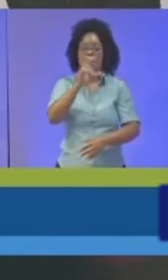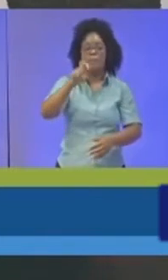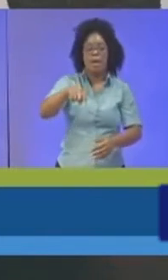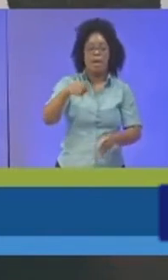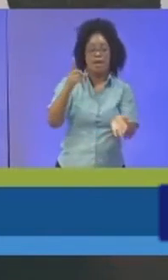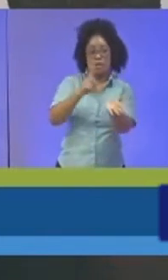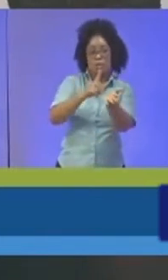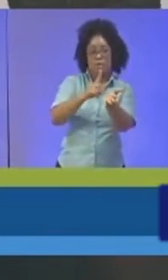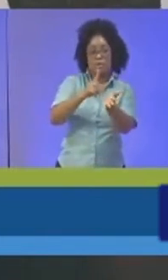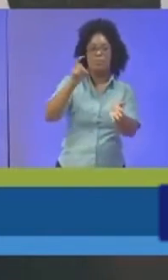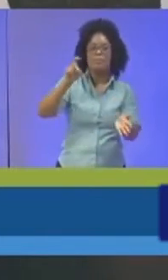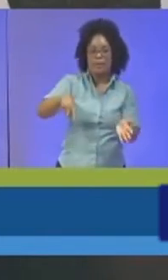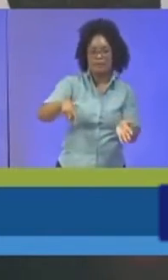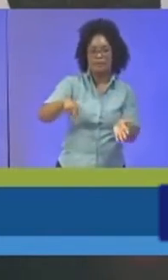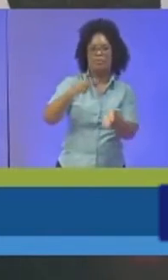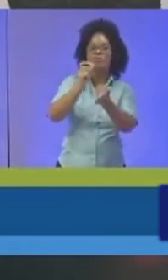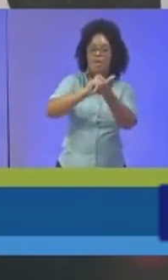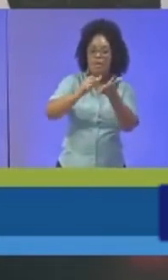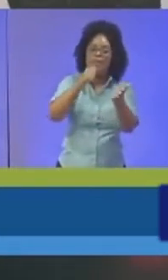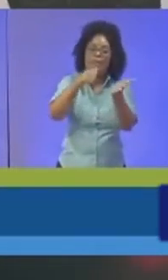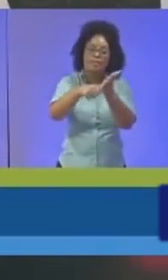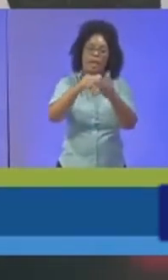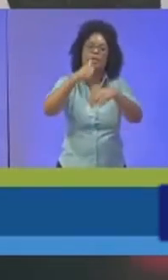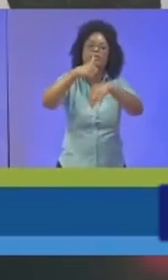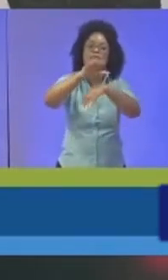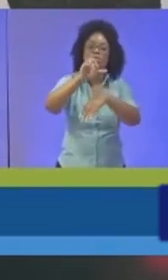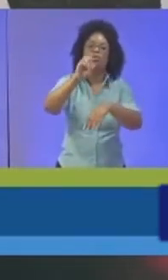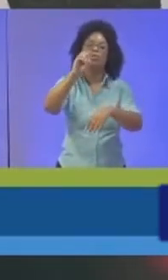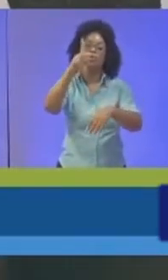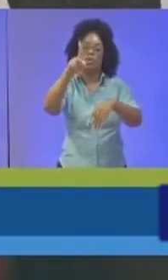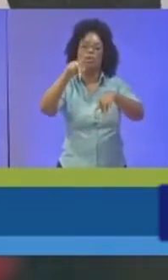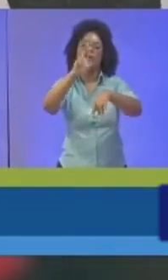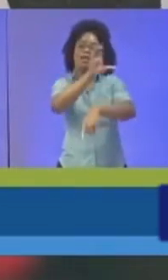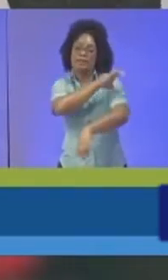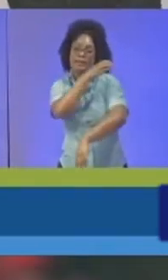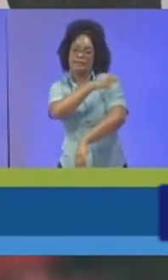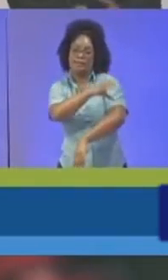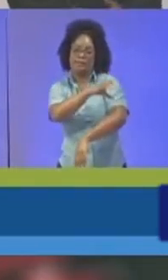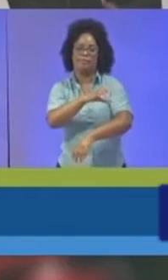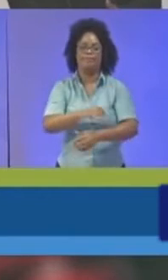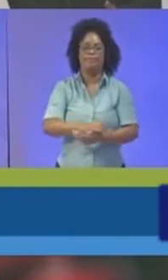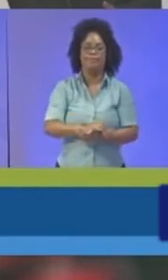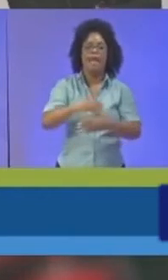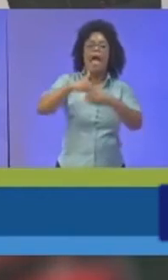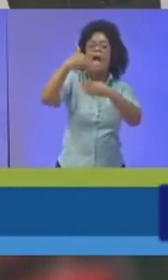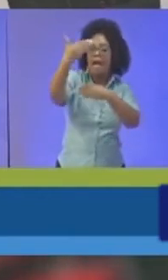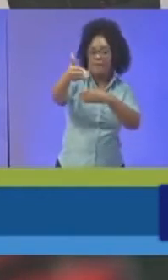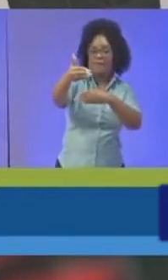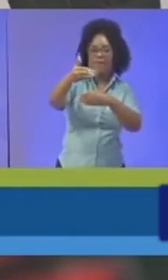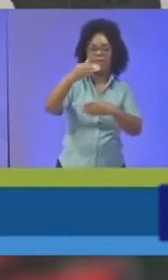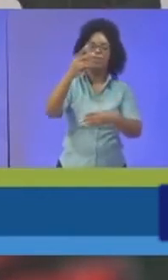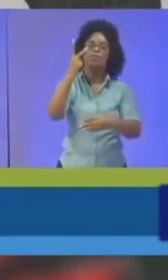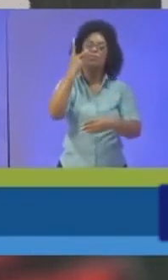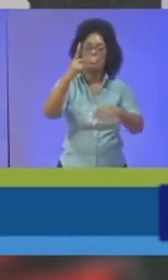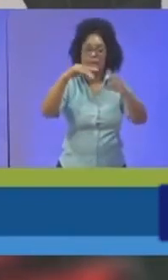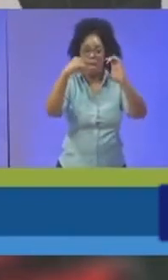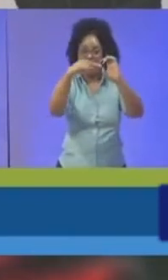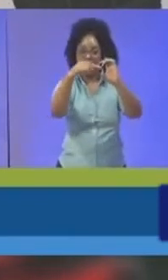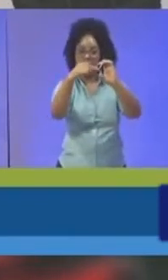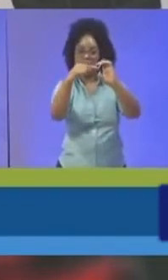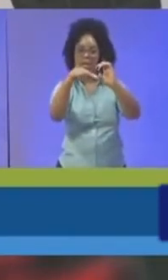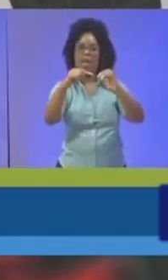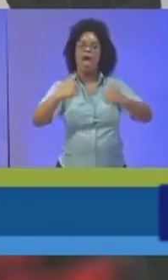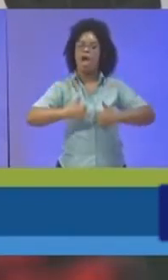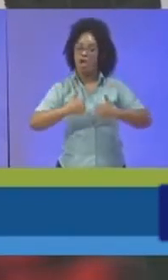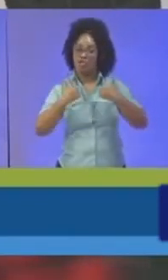the presentation, I'll be putting up on screen the email address so people could refer to our clinic.